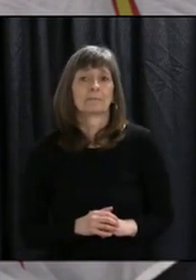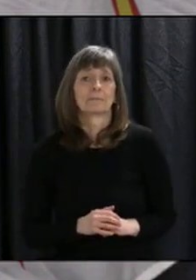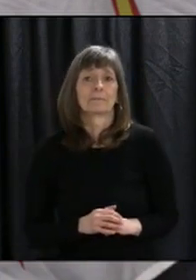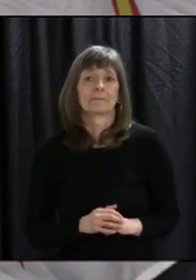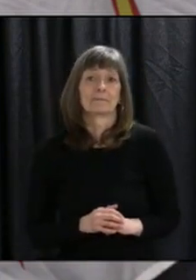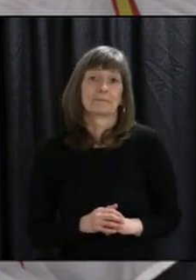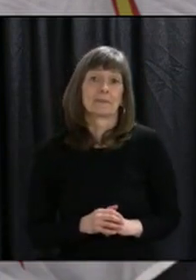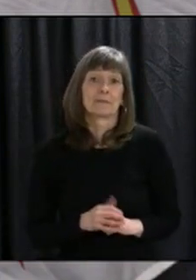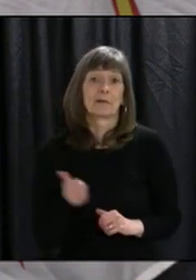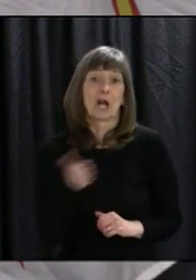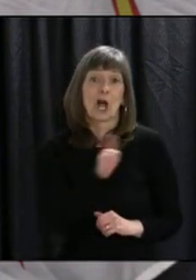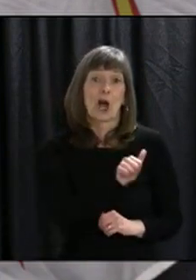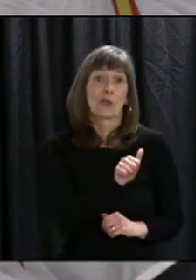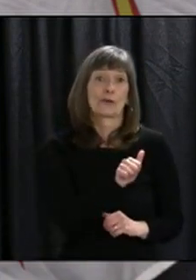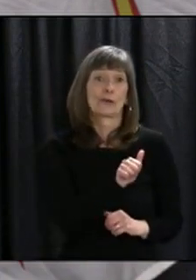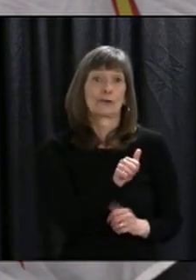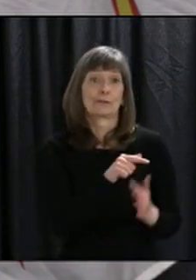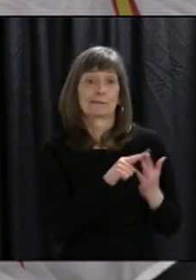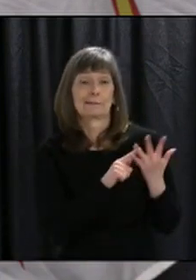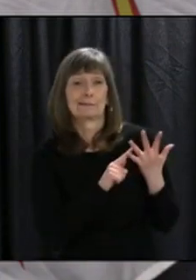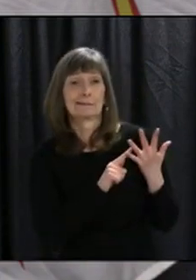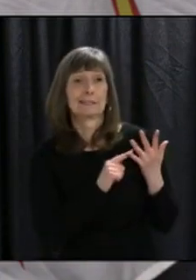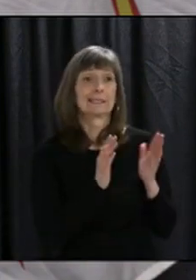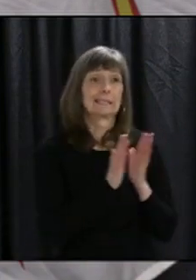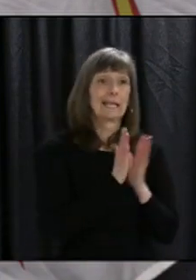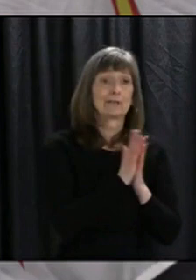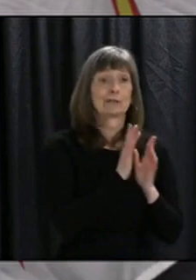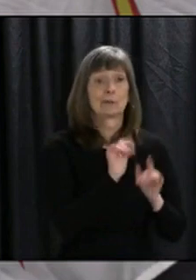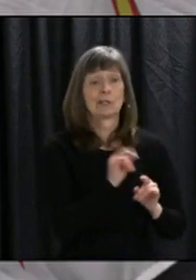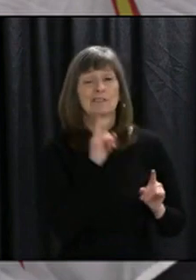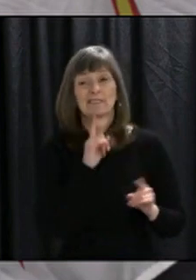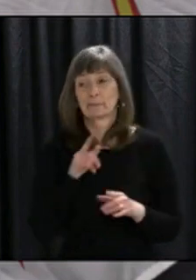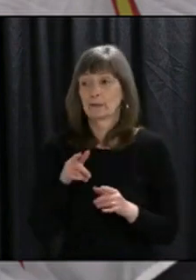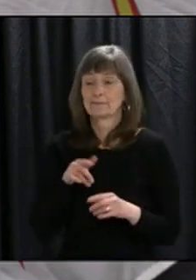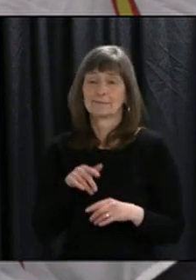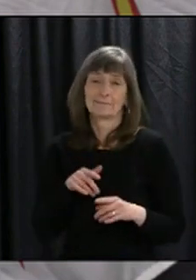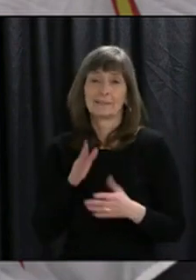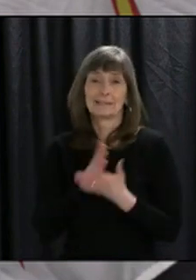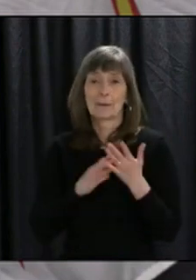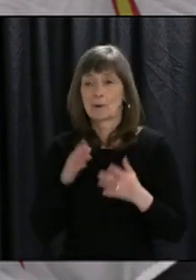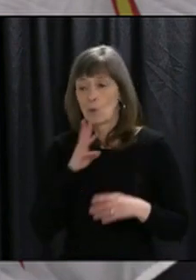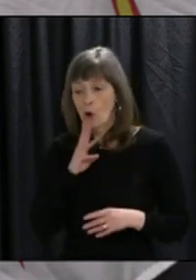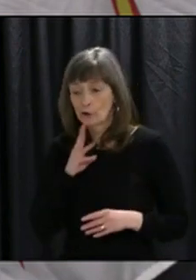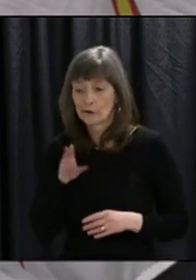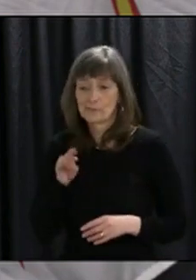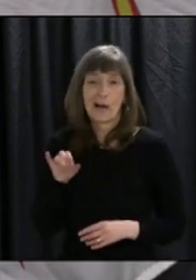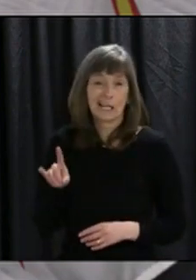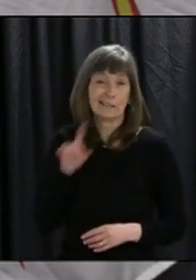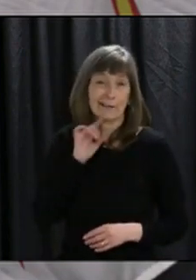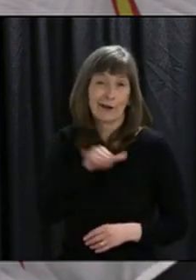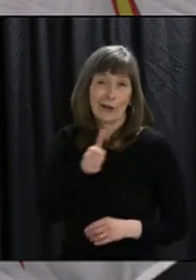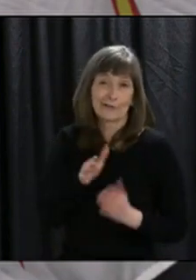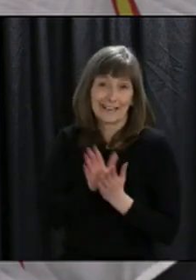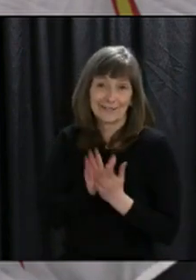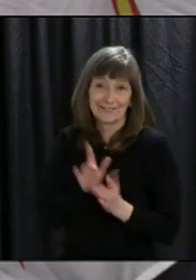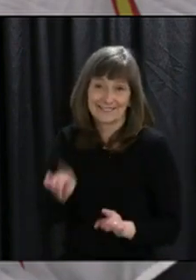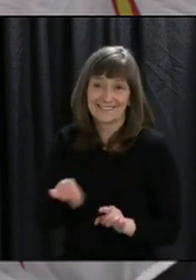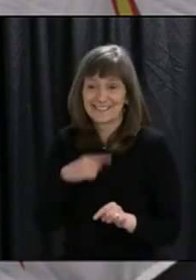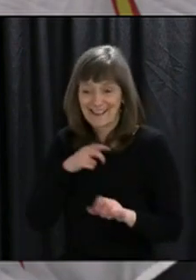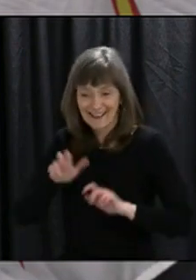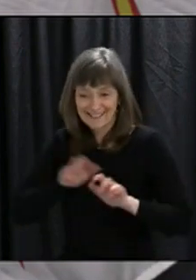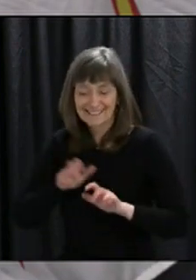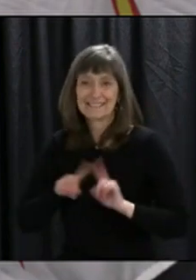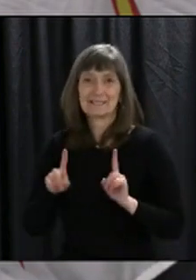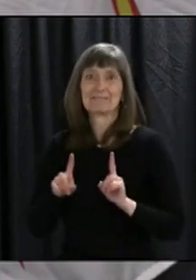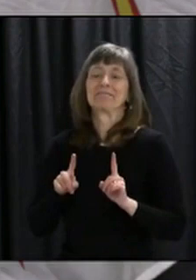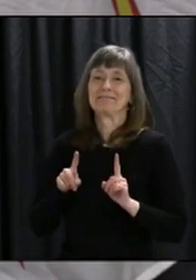all the other safety issues this time for your hiking on a trail with muddy areas and water and all of that. So you need to take that into consideration as